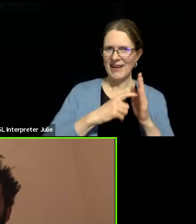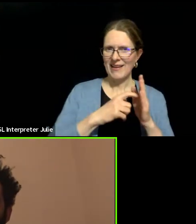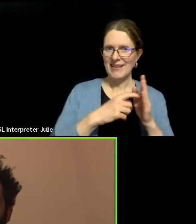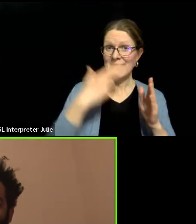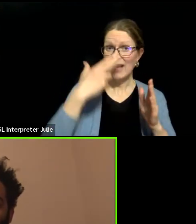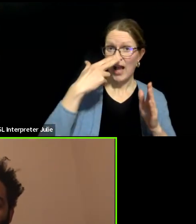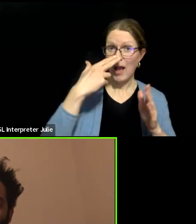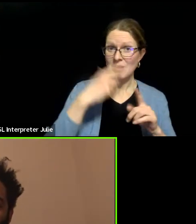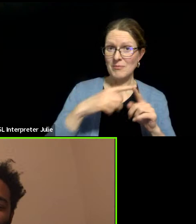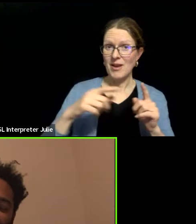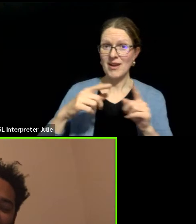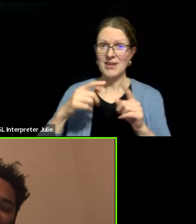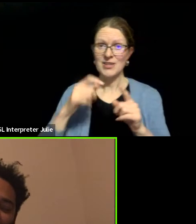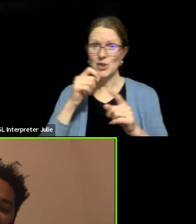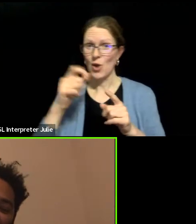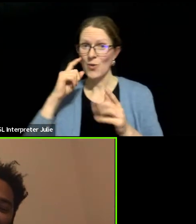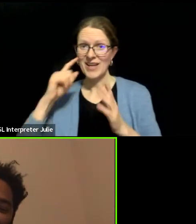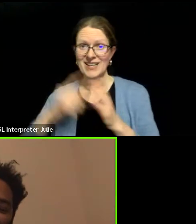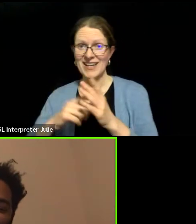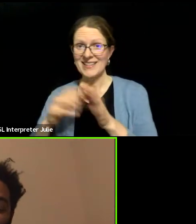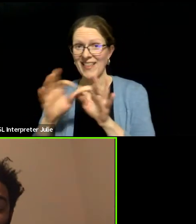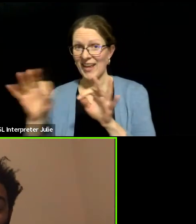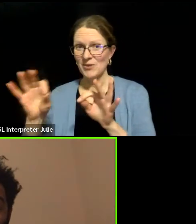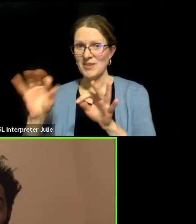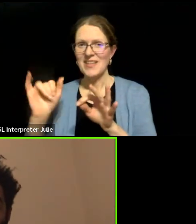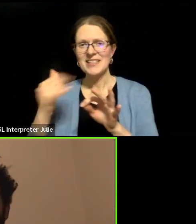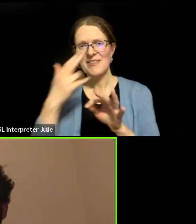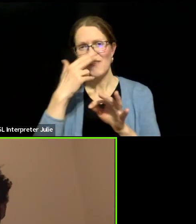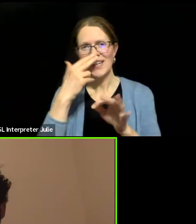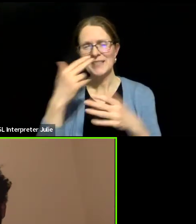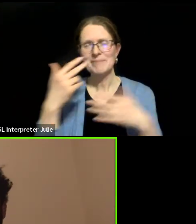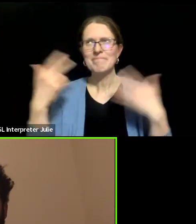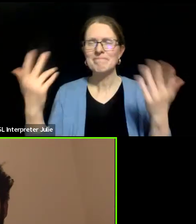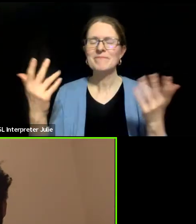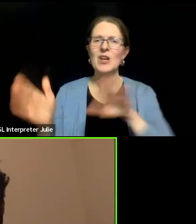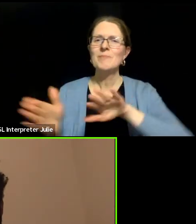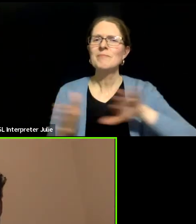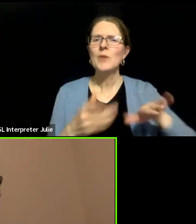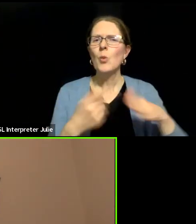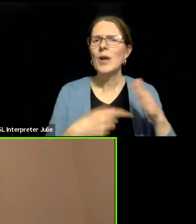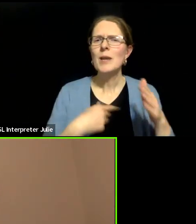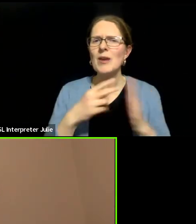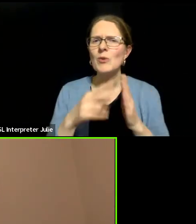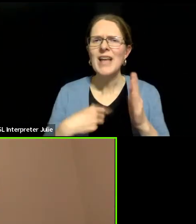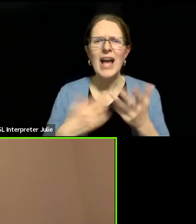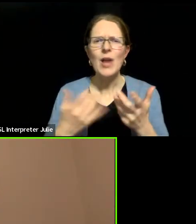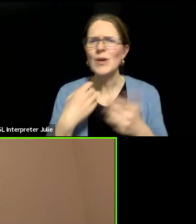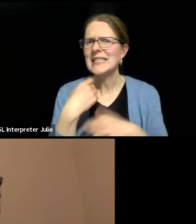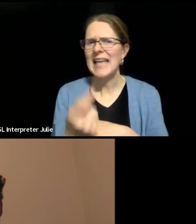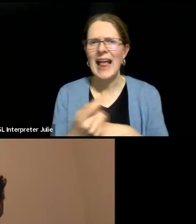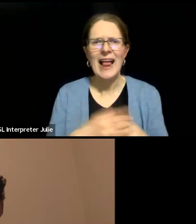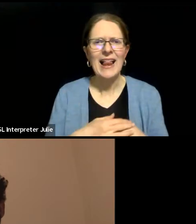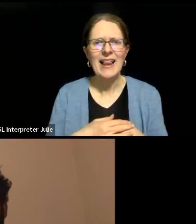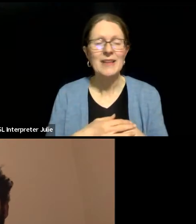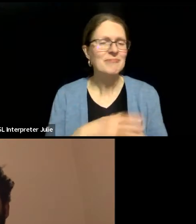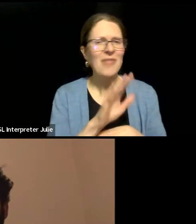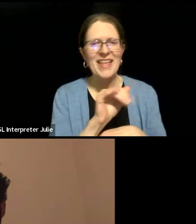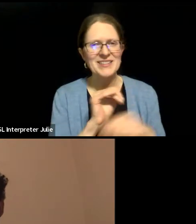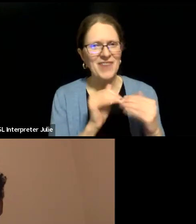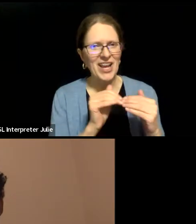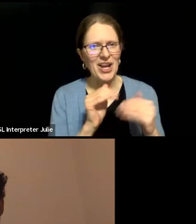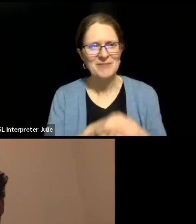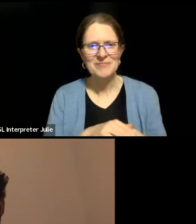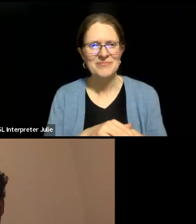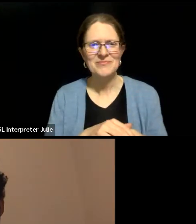is a really funny thing. But no, what am I reading? I don't want to tell anybody what I'm reading. I'm reading a couple of things. That's fair. But